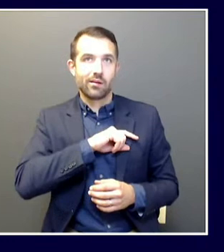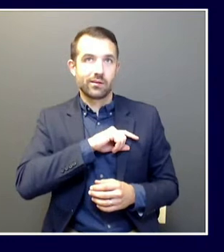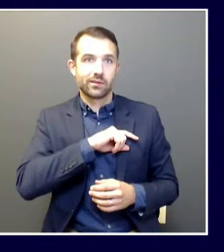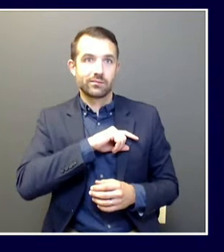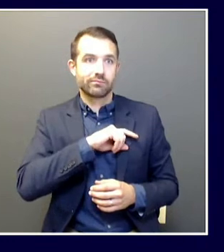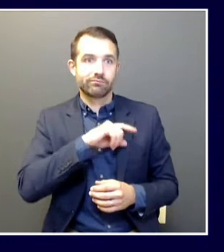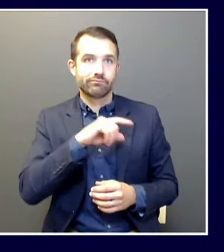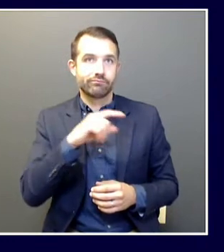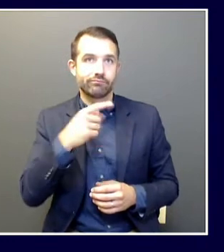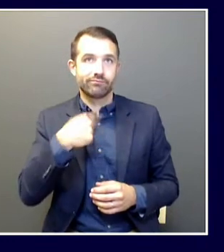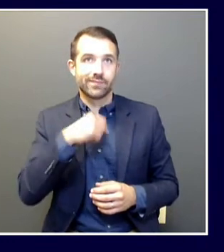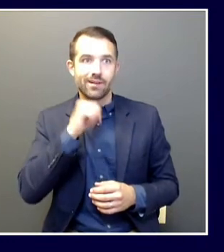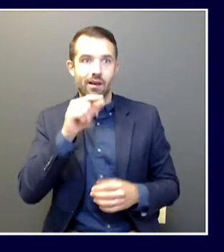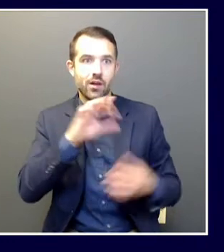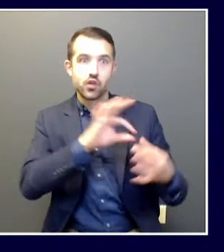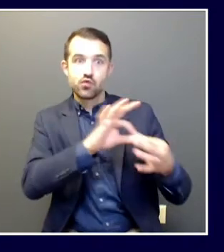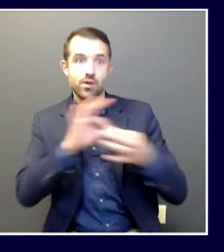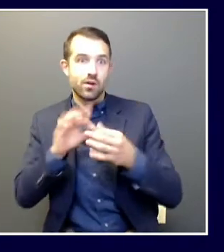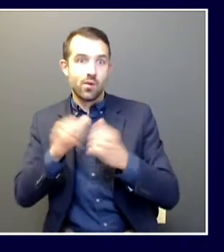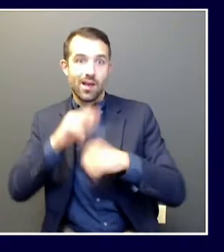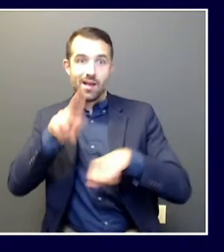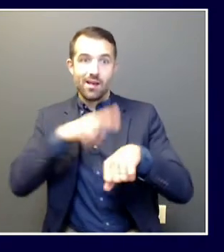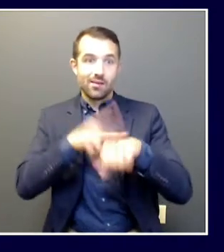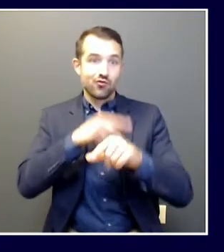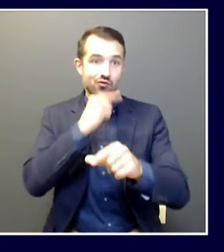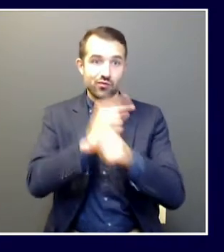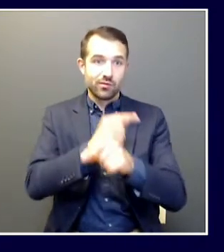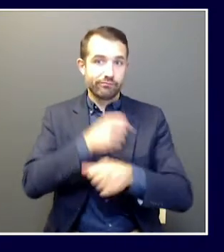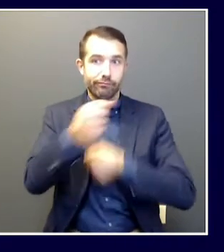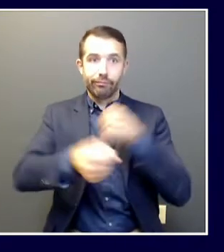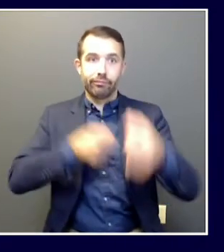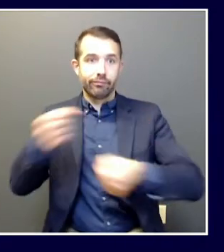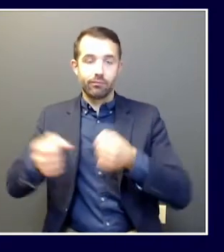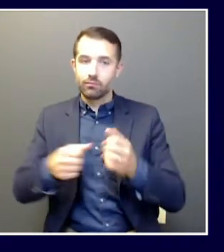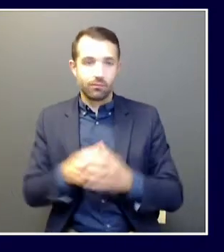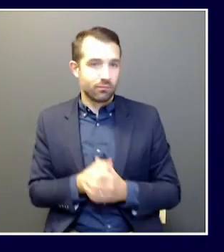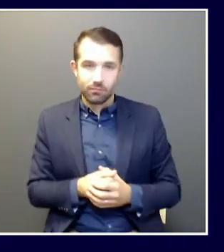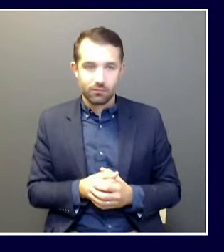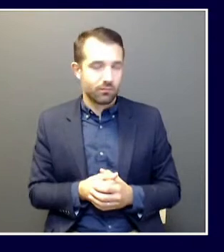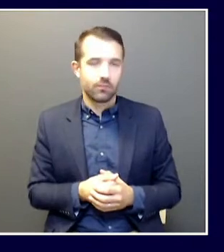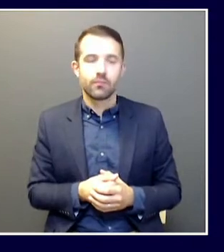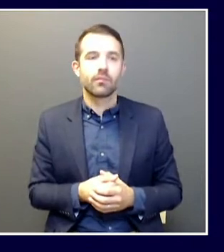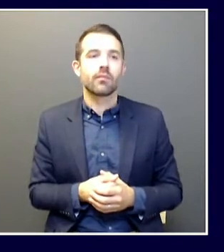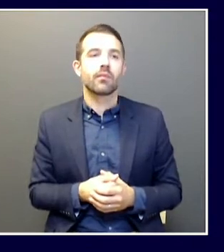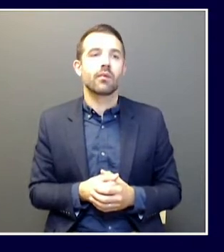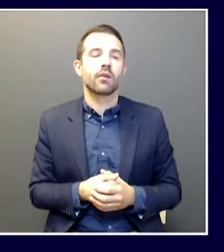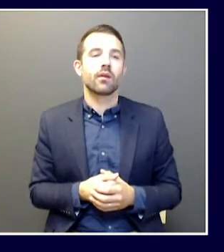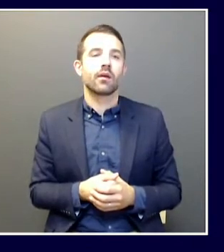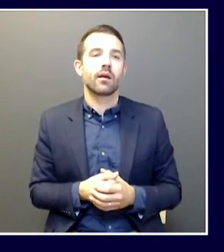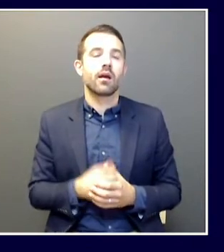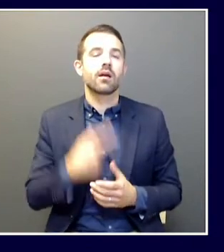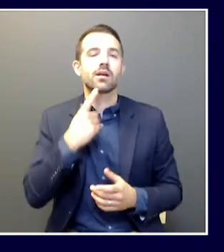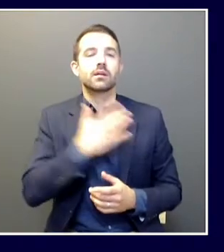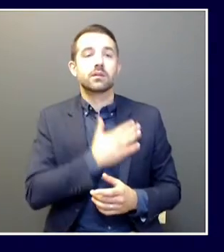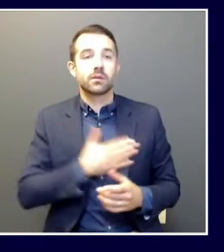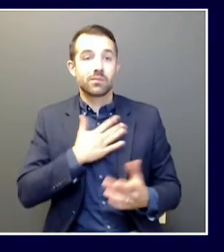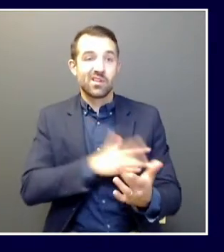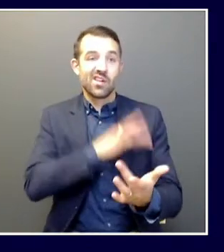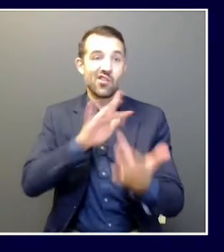Guard. I do not believe there has been one filed, but I would defer you to the Maine Emergency Medical